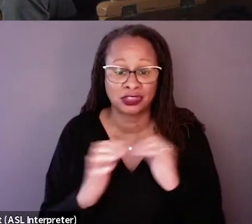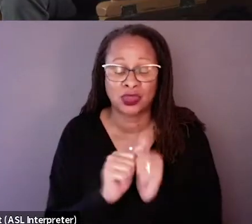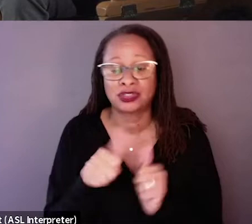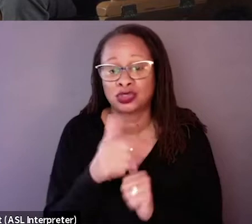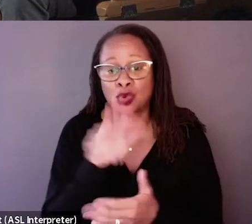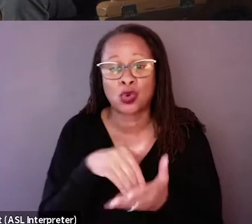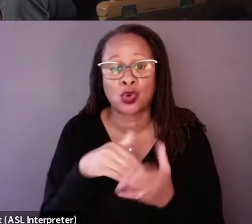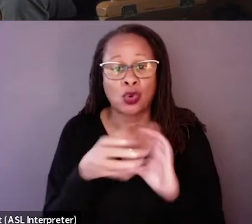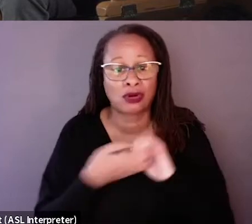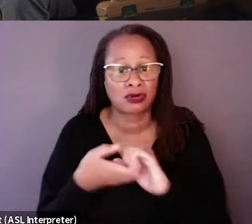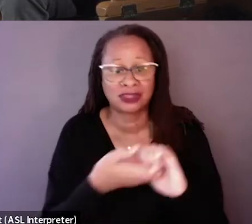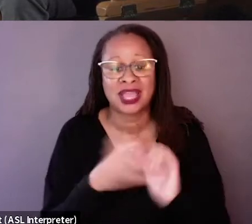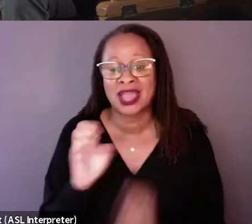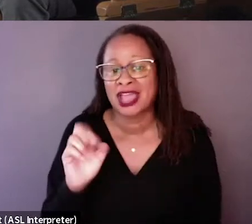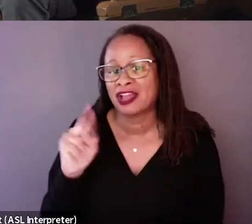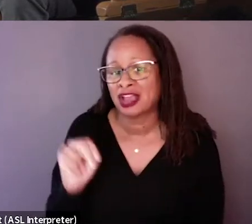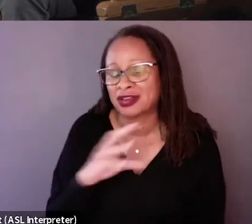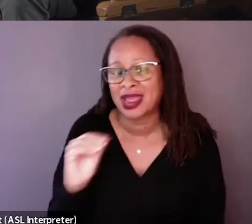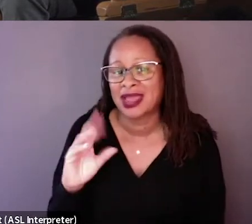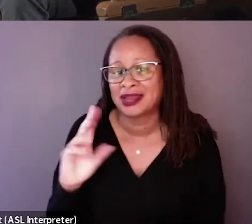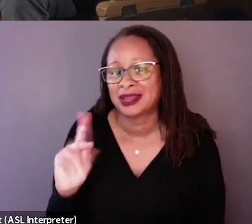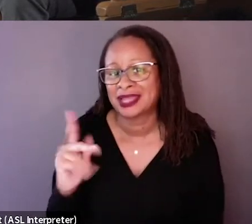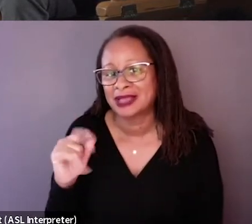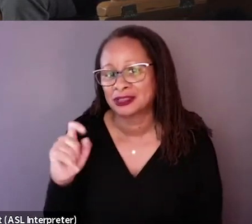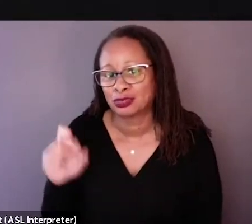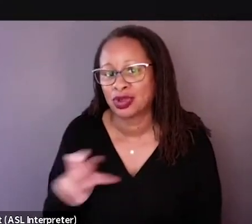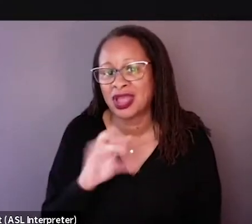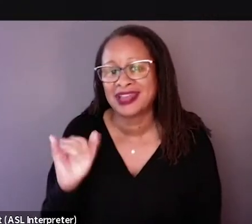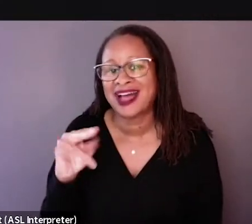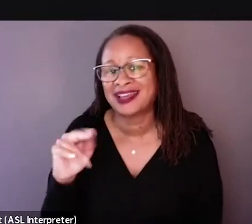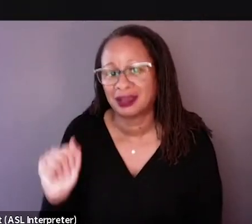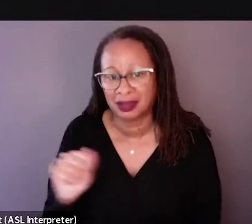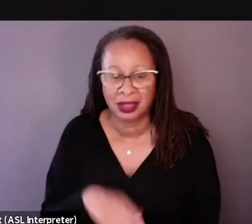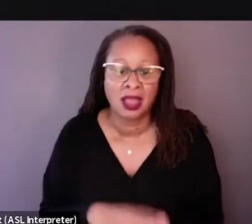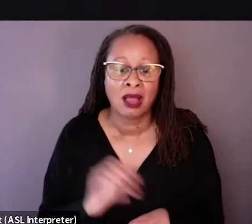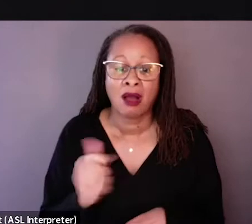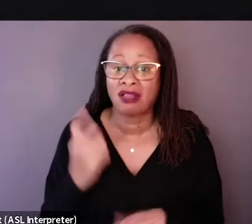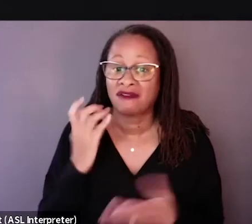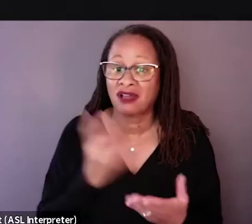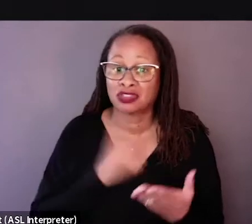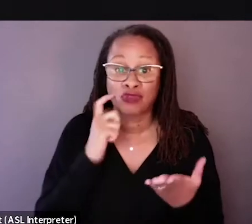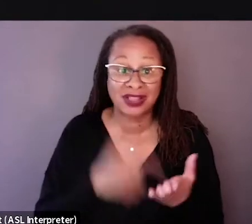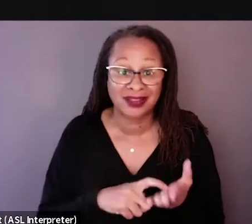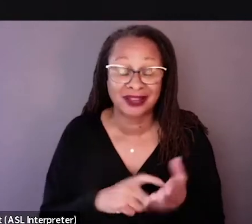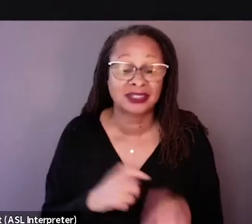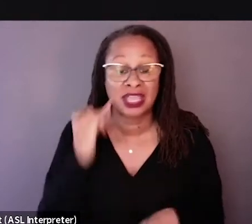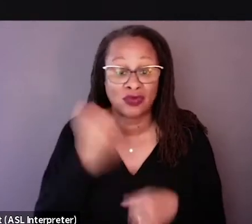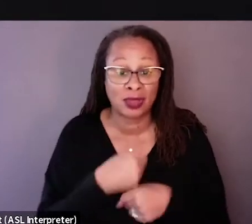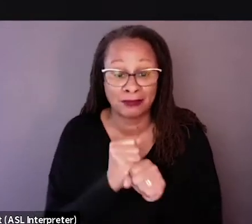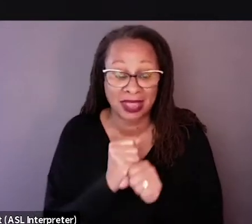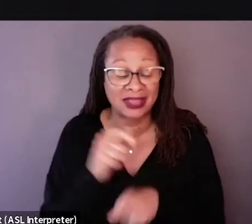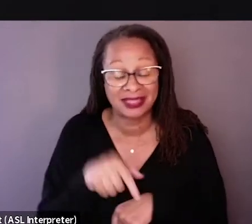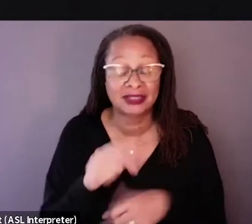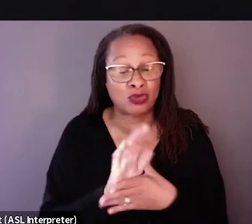our editors, Aaron Casper and Jocelyn Chaput, and our other producer, Ina Fitchman. I think all of us recognize that if we were gonna make this movie about Maurice and